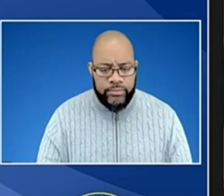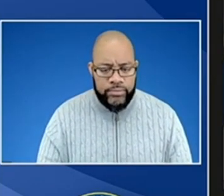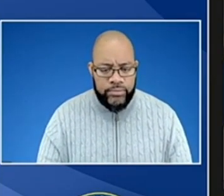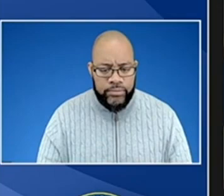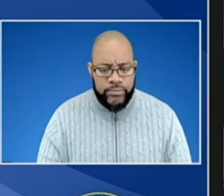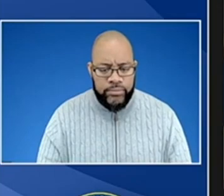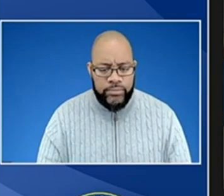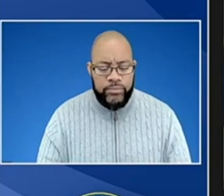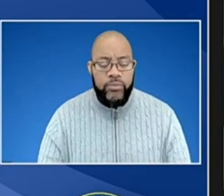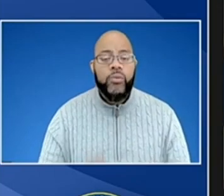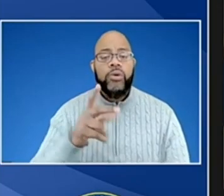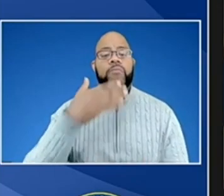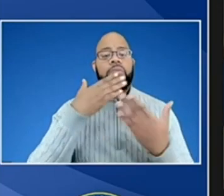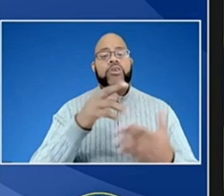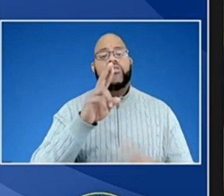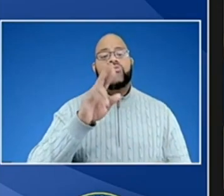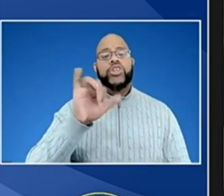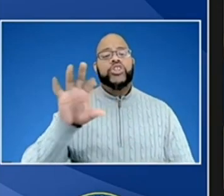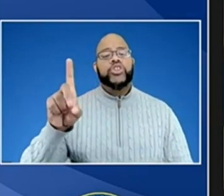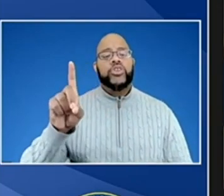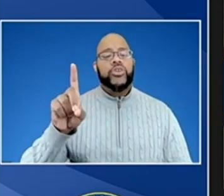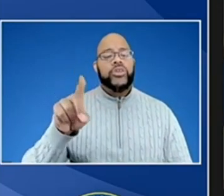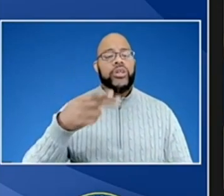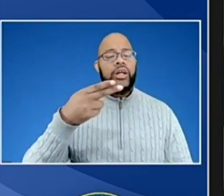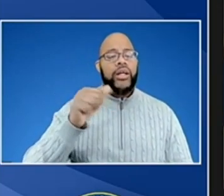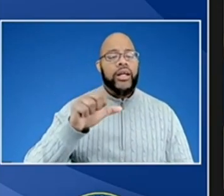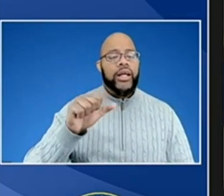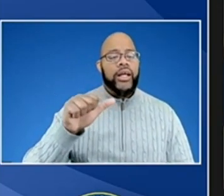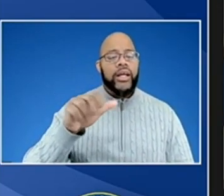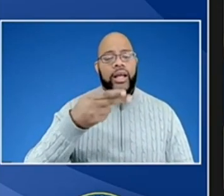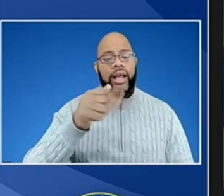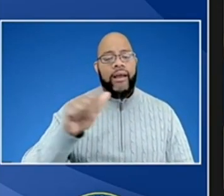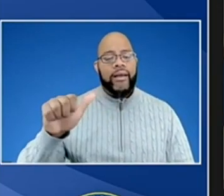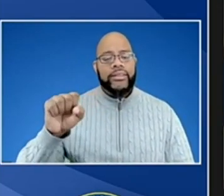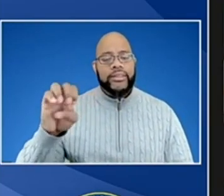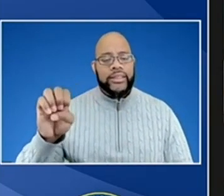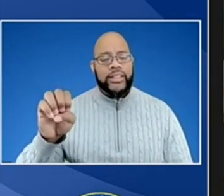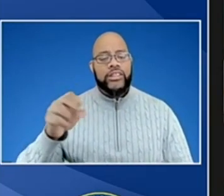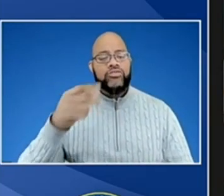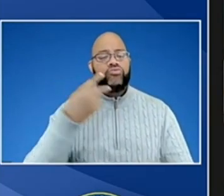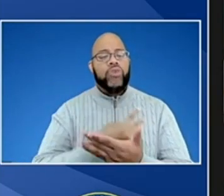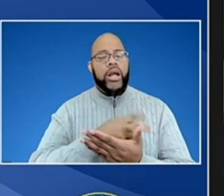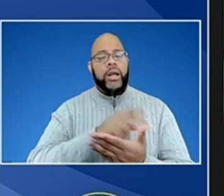Okay, thank you. Richard Hasse, graduate borrowers.